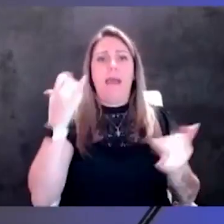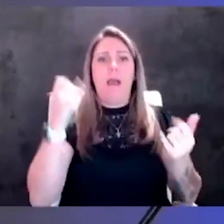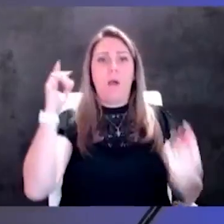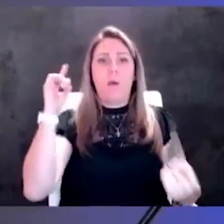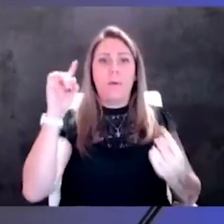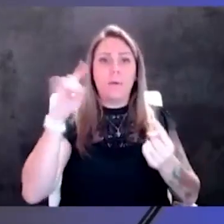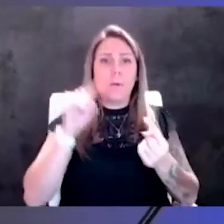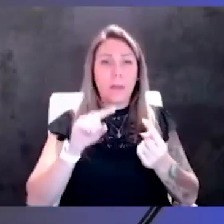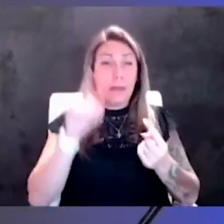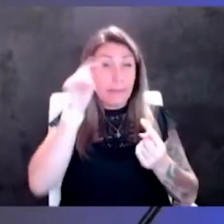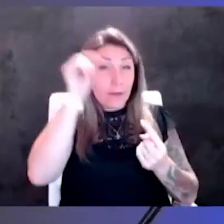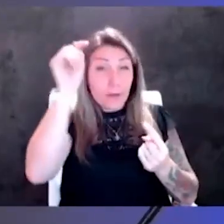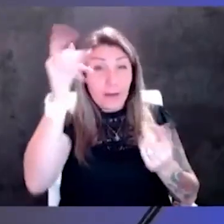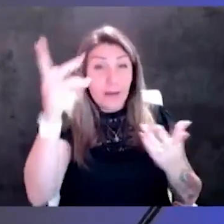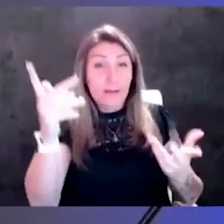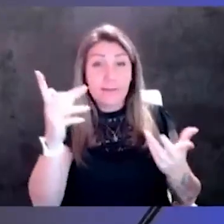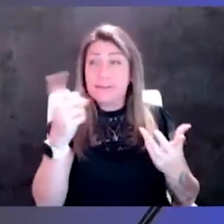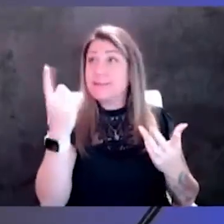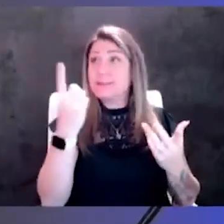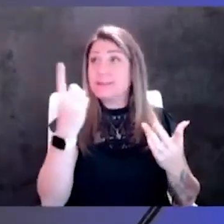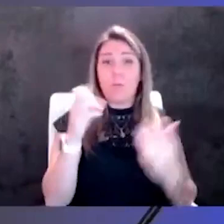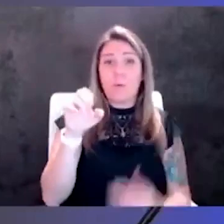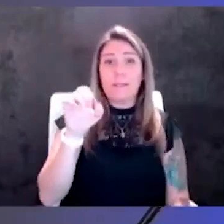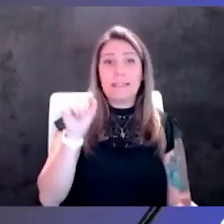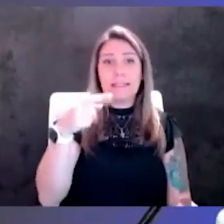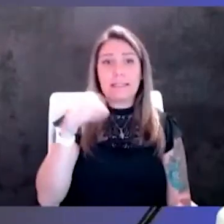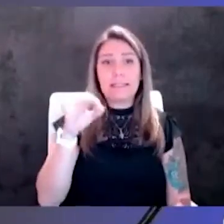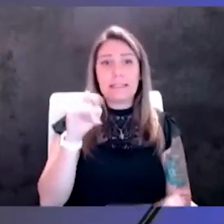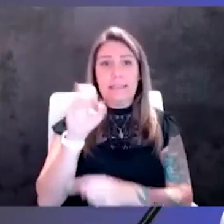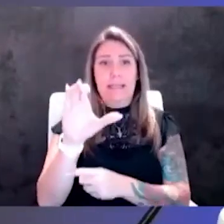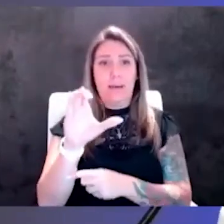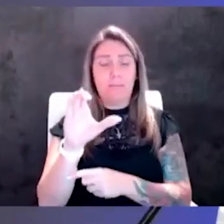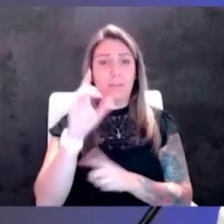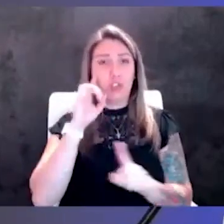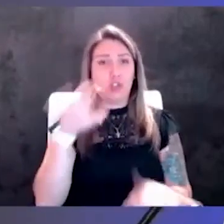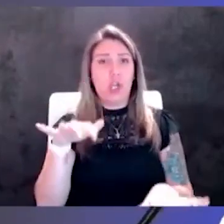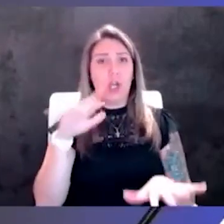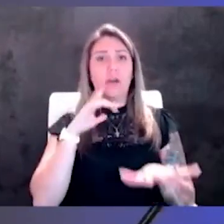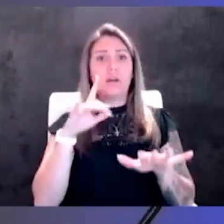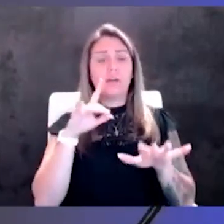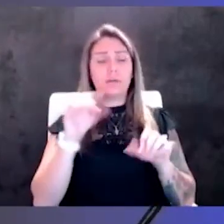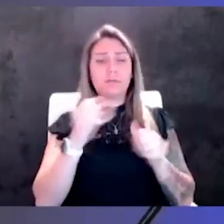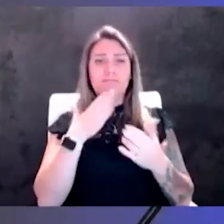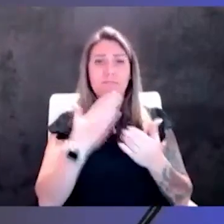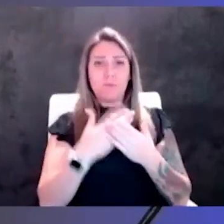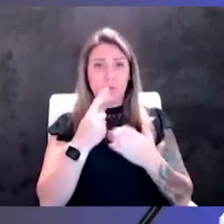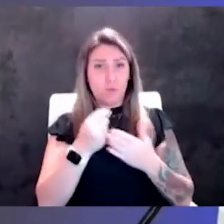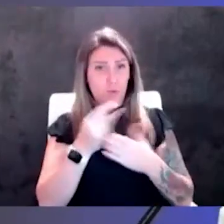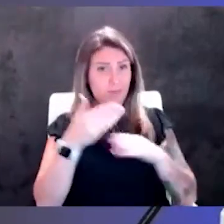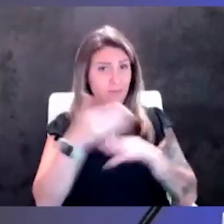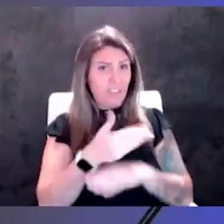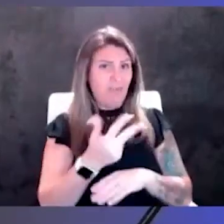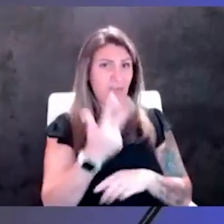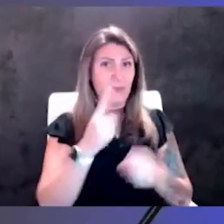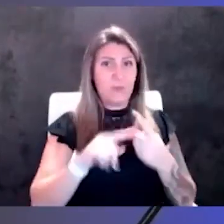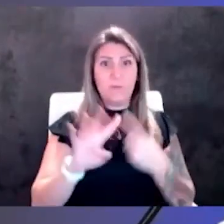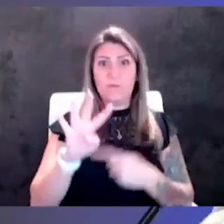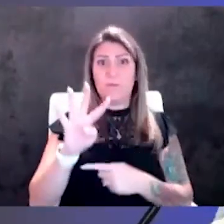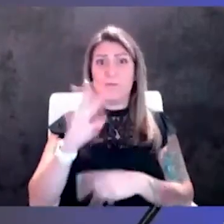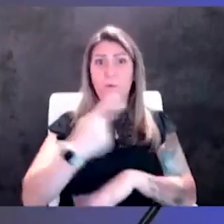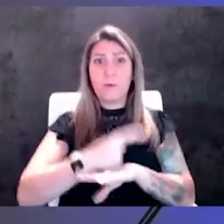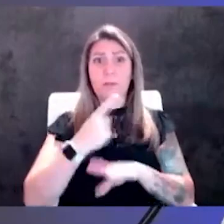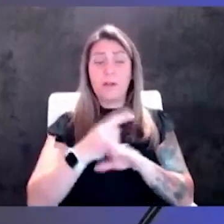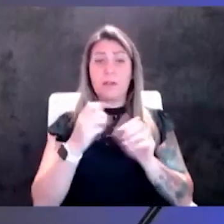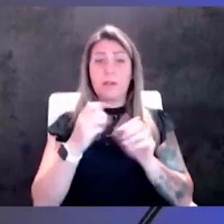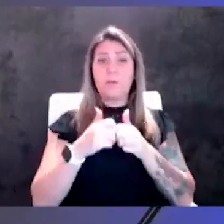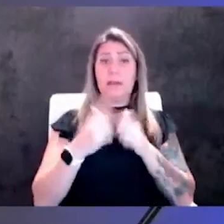theoretically, even somebody with septic shock might be well enough treated after 3 or 4 days of antibiotics, believe it or not. I don't think